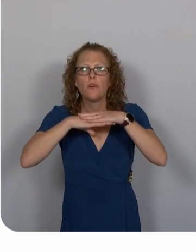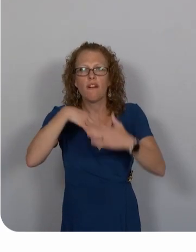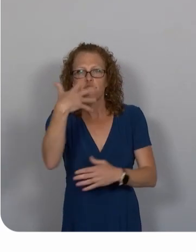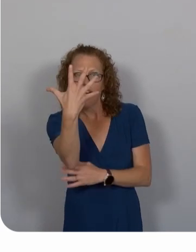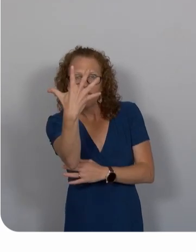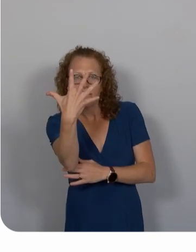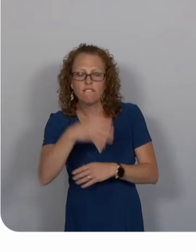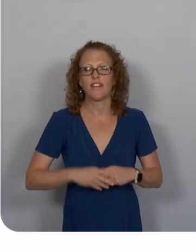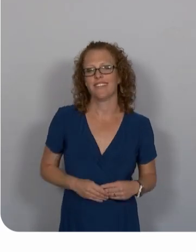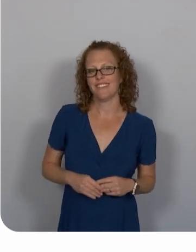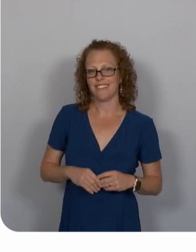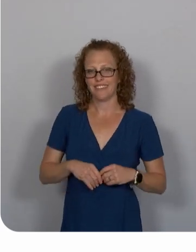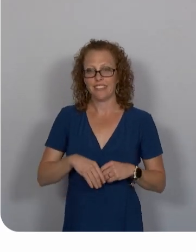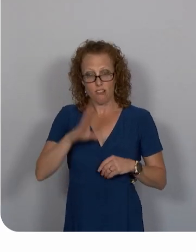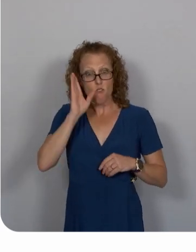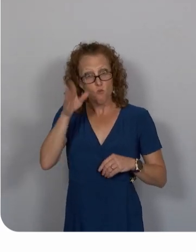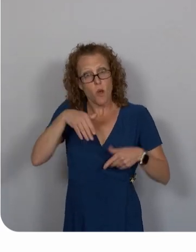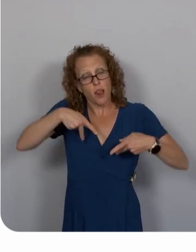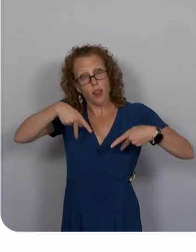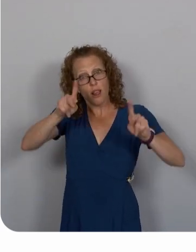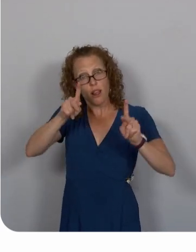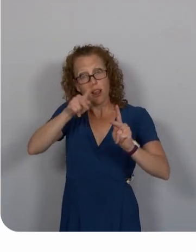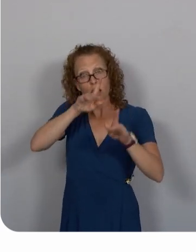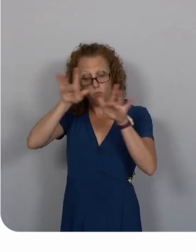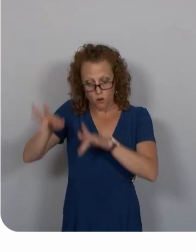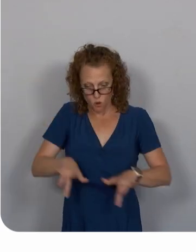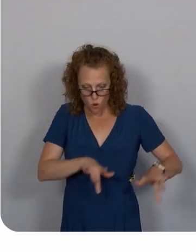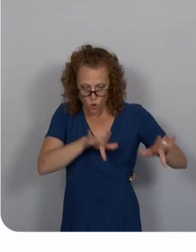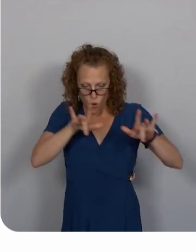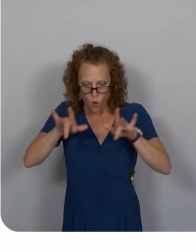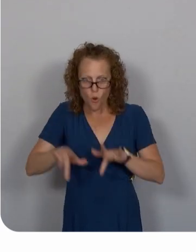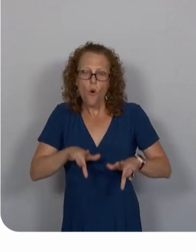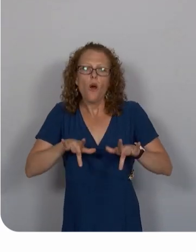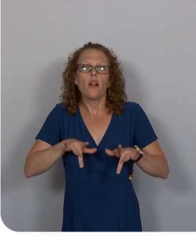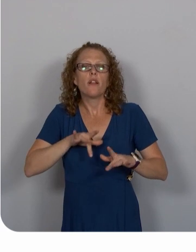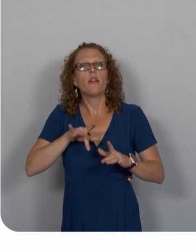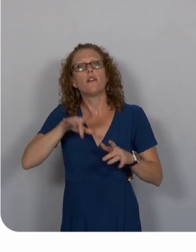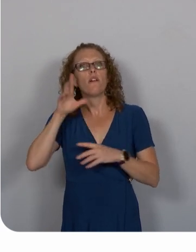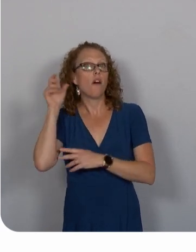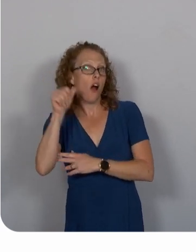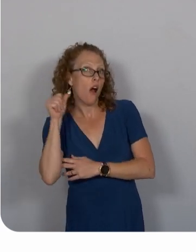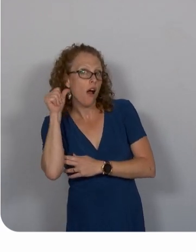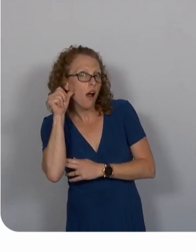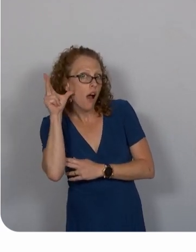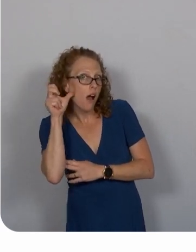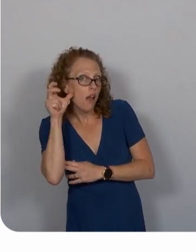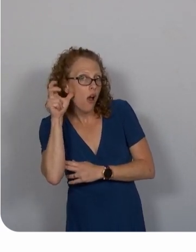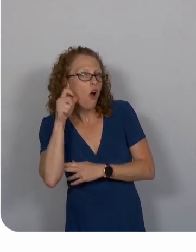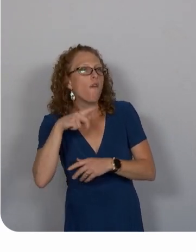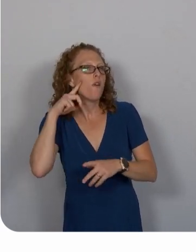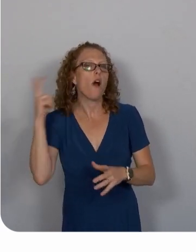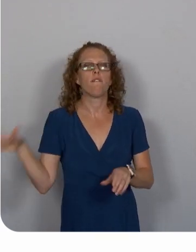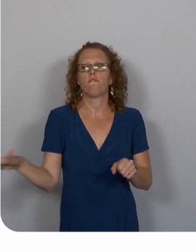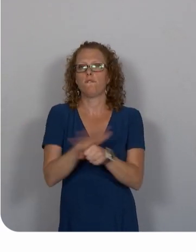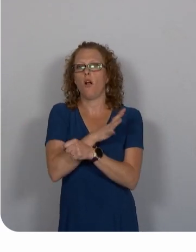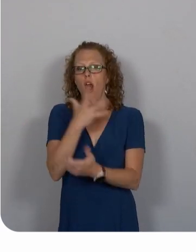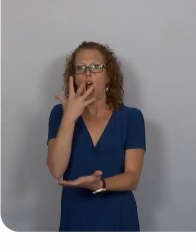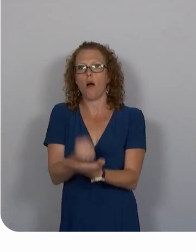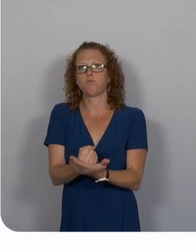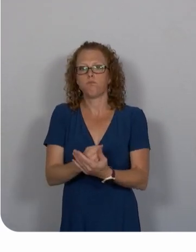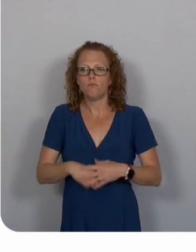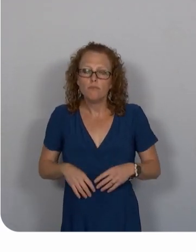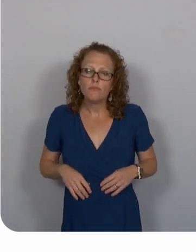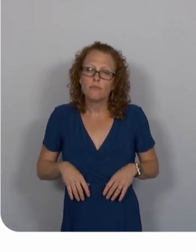microphone array, it lets you record immersive audio when capturing videos. It means you can relive